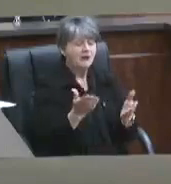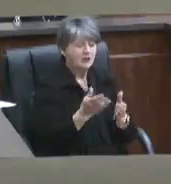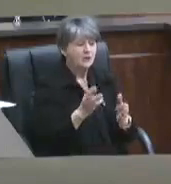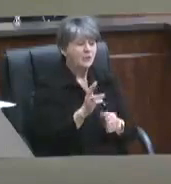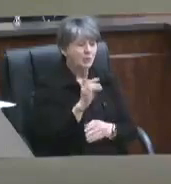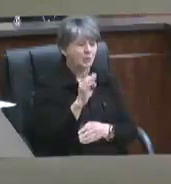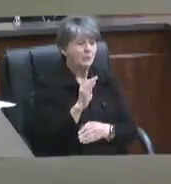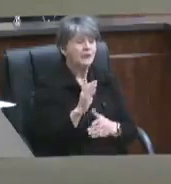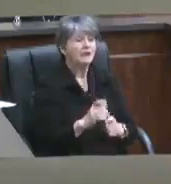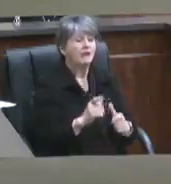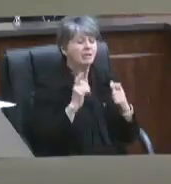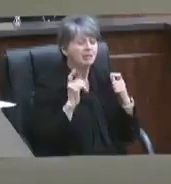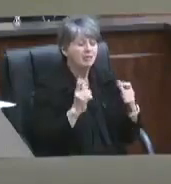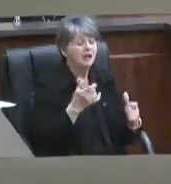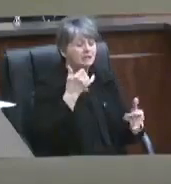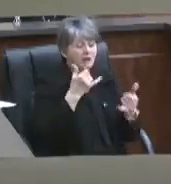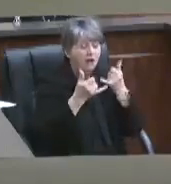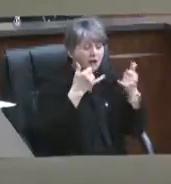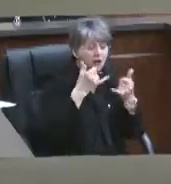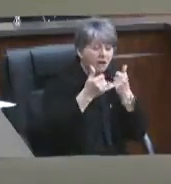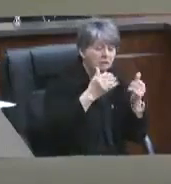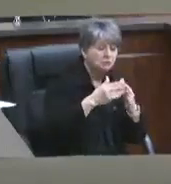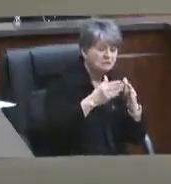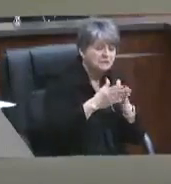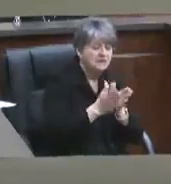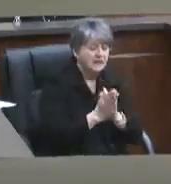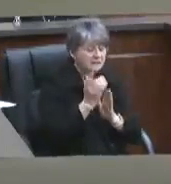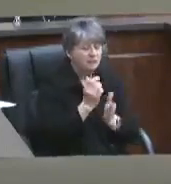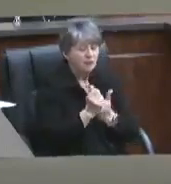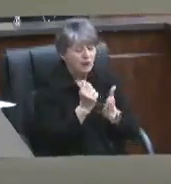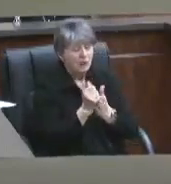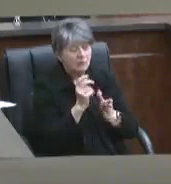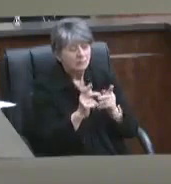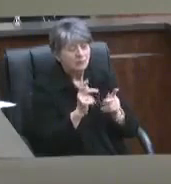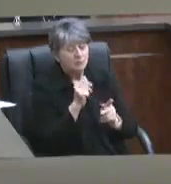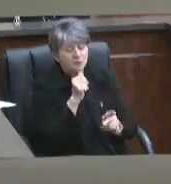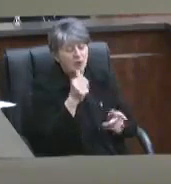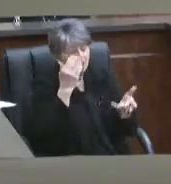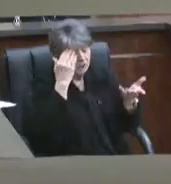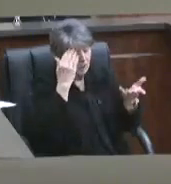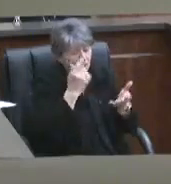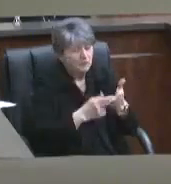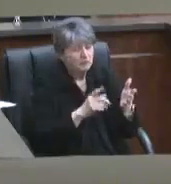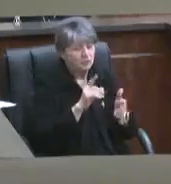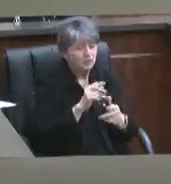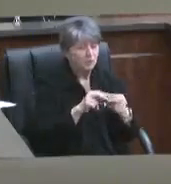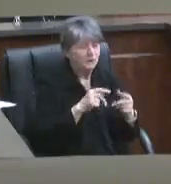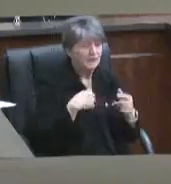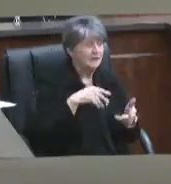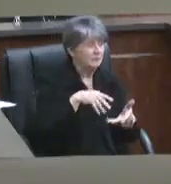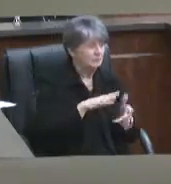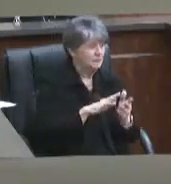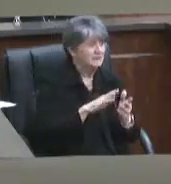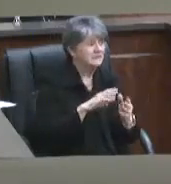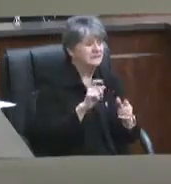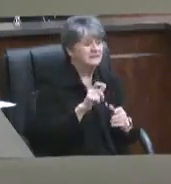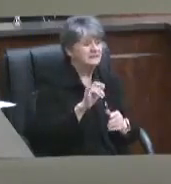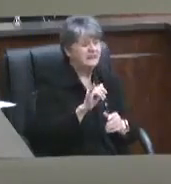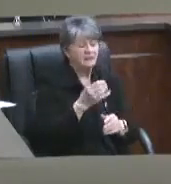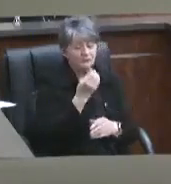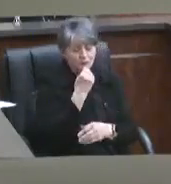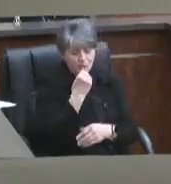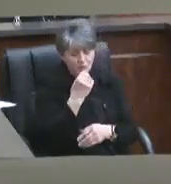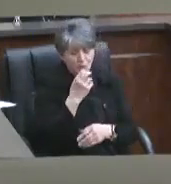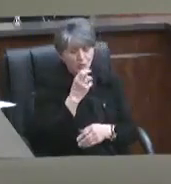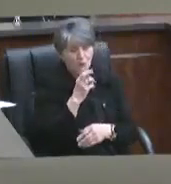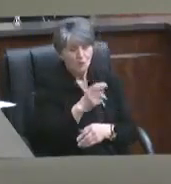few calls to the city requesting help, and people not knowing what to do when they face needs such as needing food assistance or